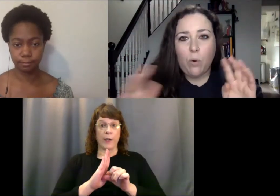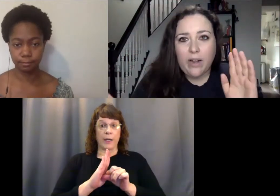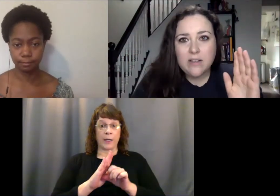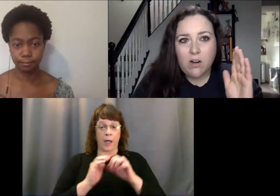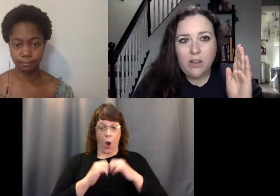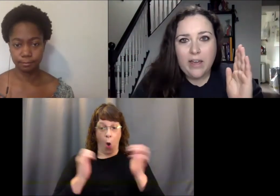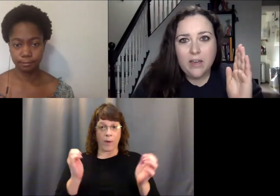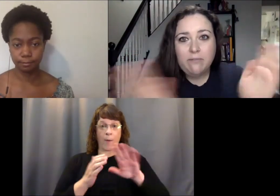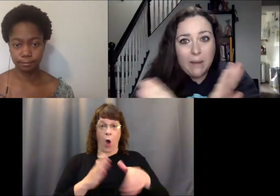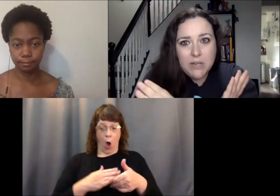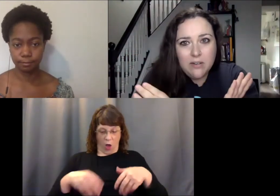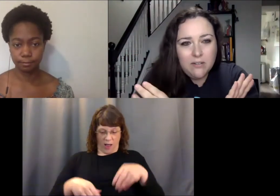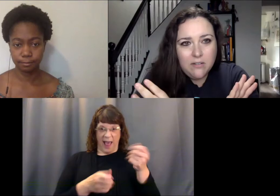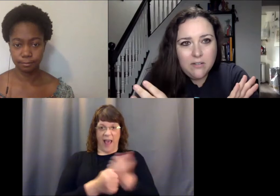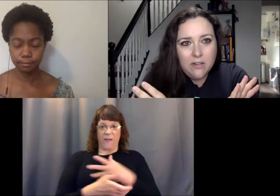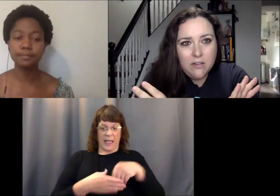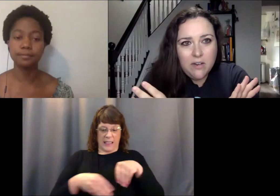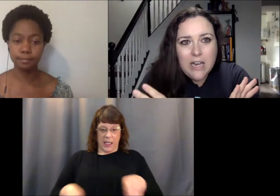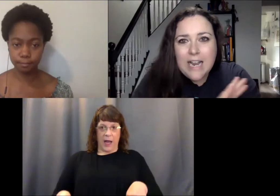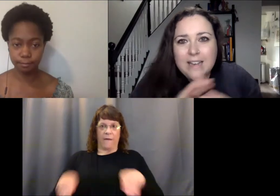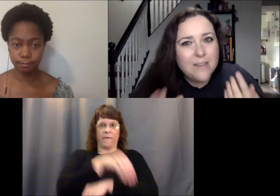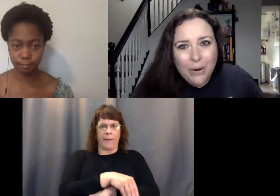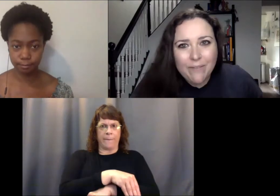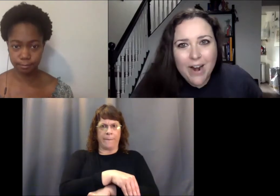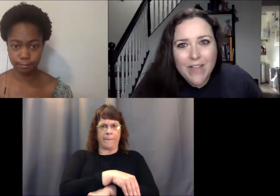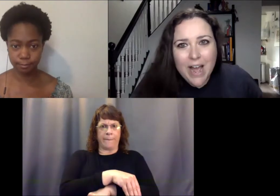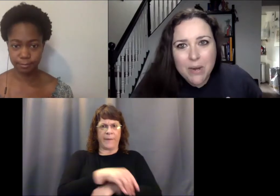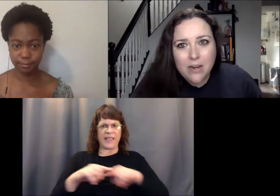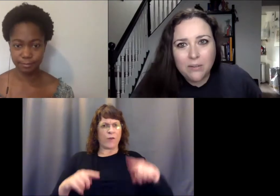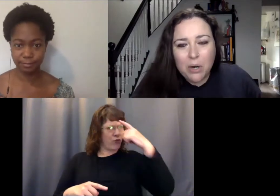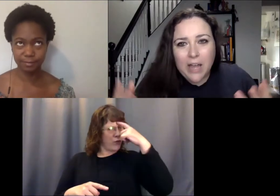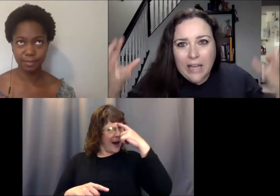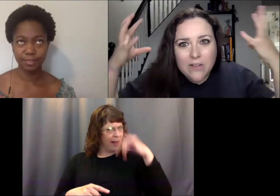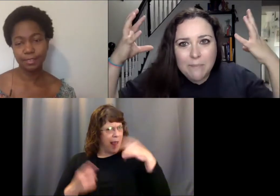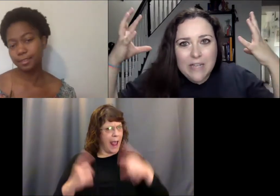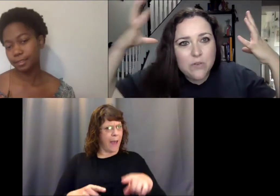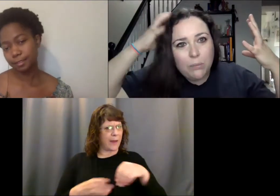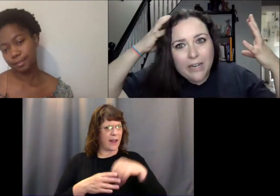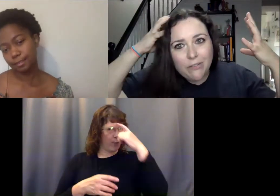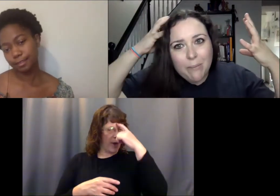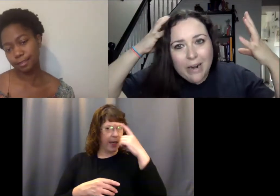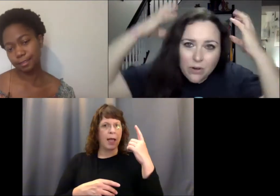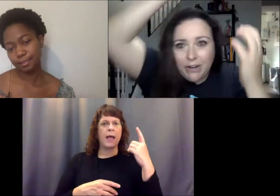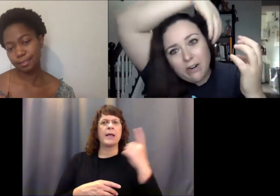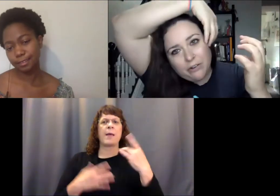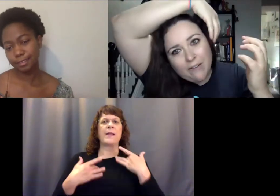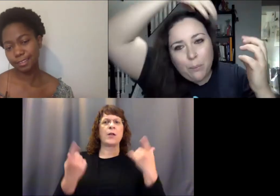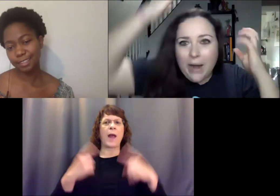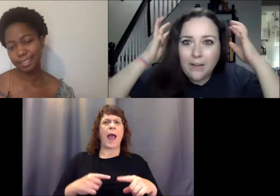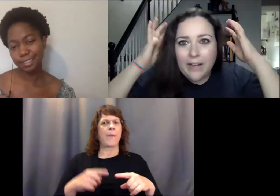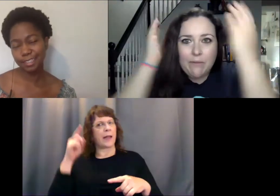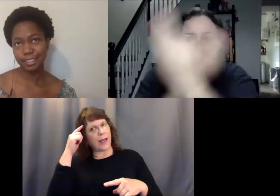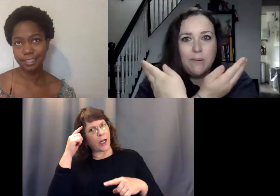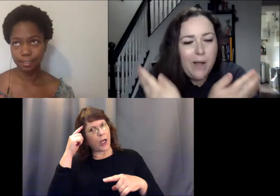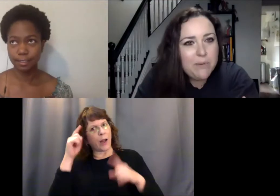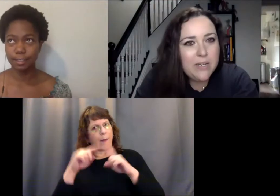their organs are like flipped? Mm-hmm. Does the brain ever have that happen? Where like something that's normally in your right brain is over here on your left brain